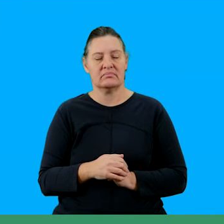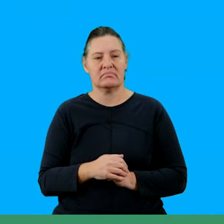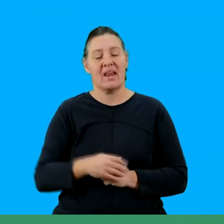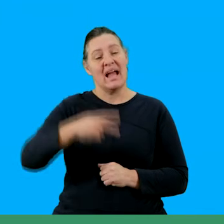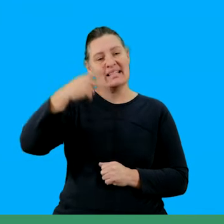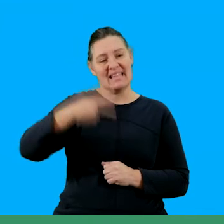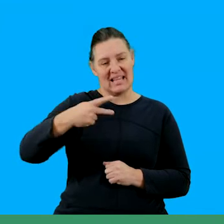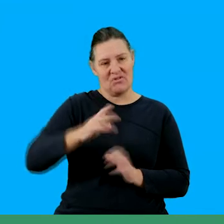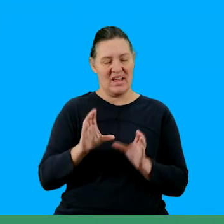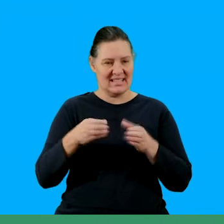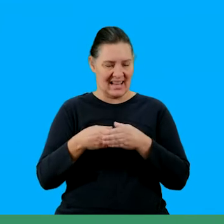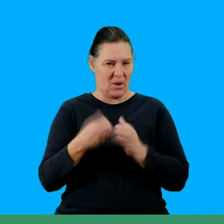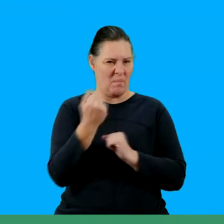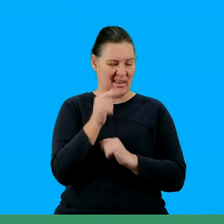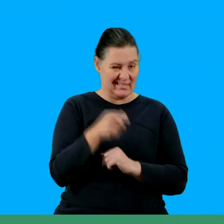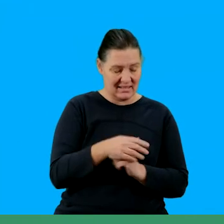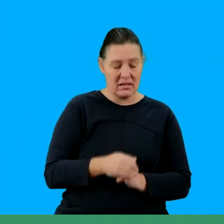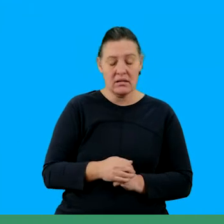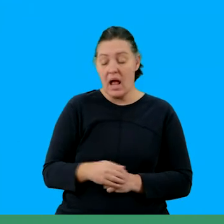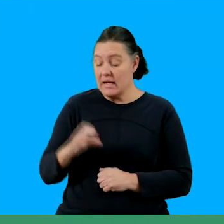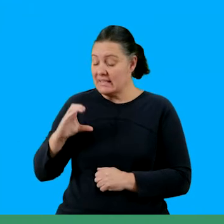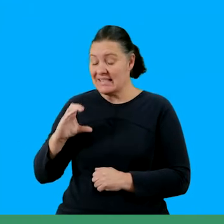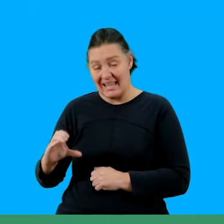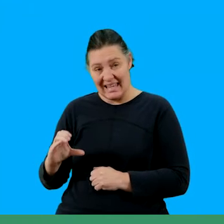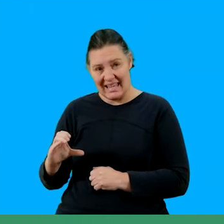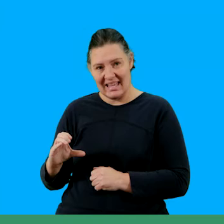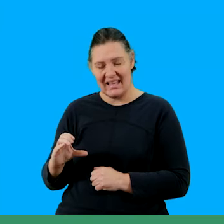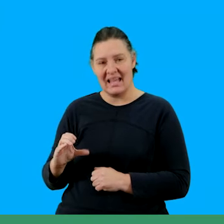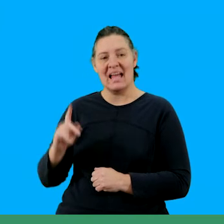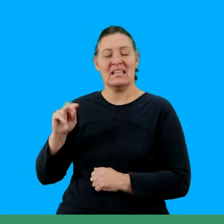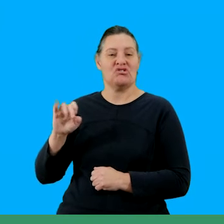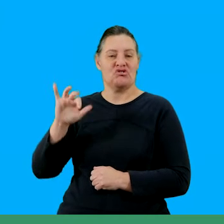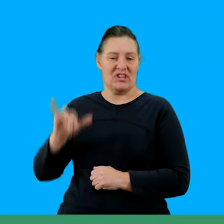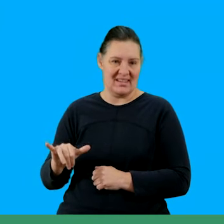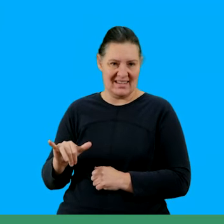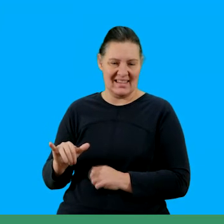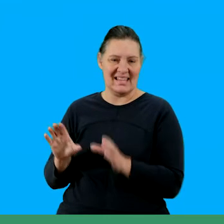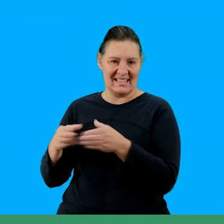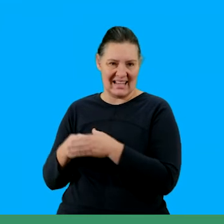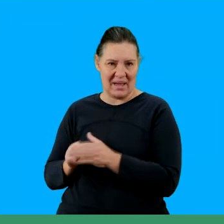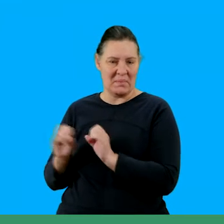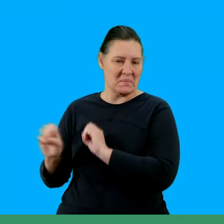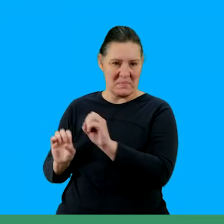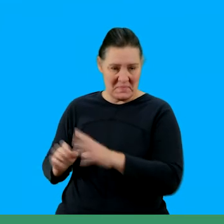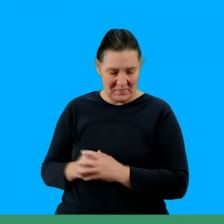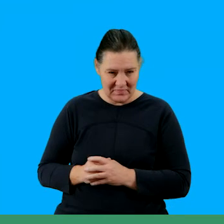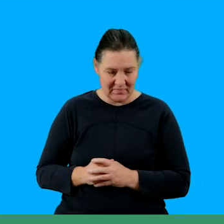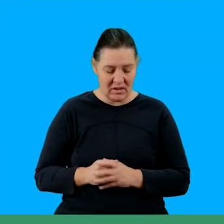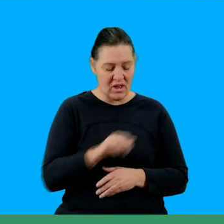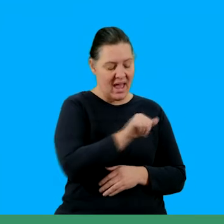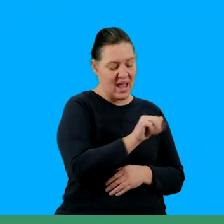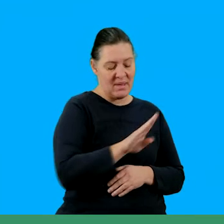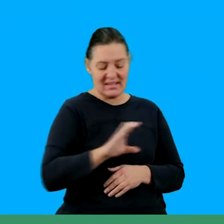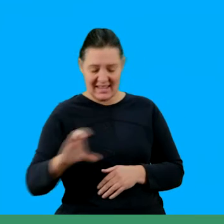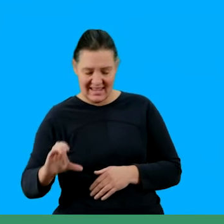representing the secondary sector. And then picture C is representing the tertiary sector. So you have picture A, B, and